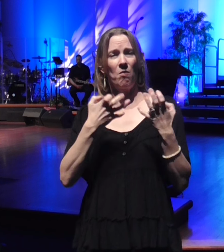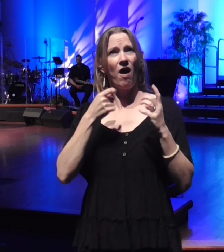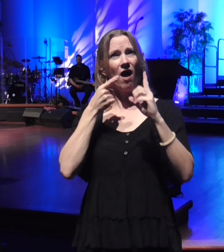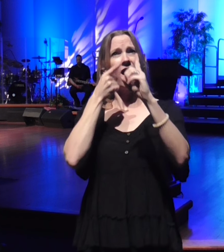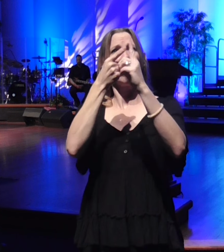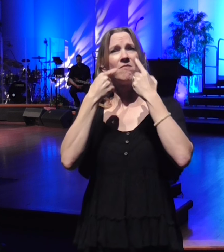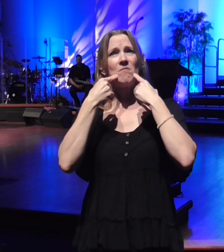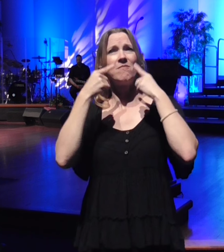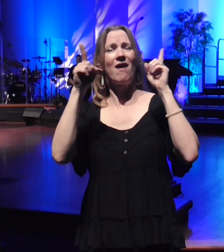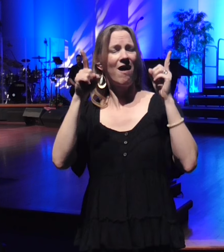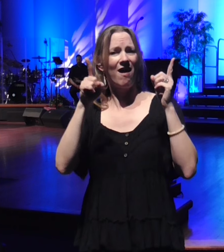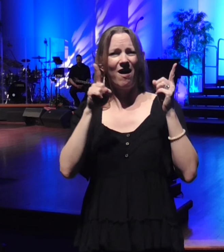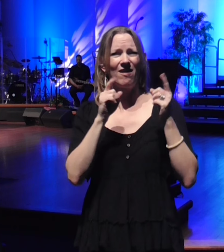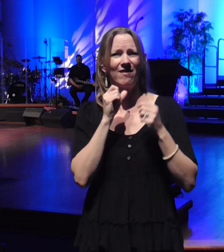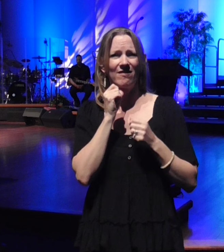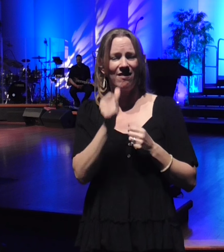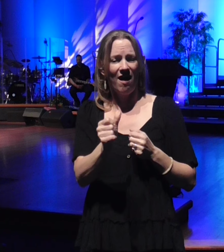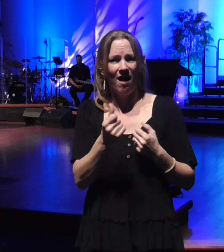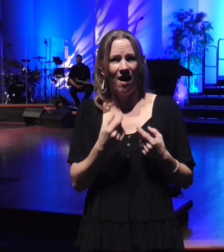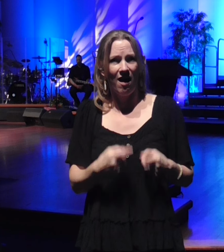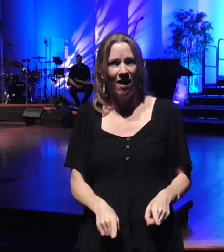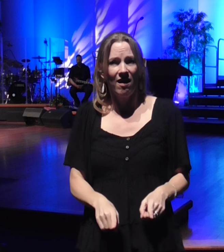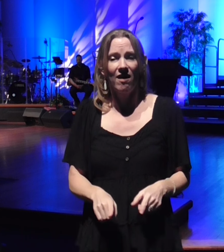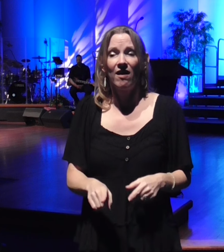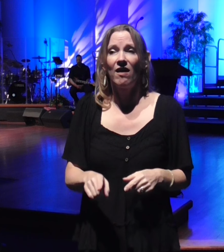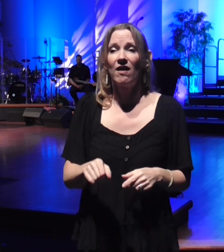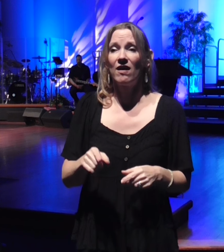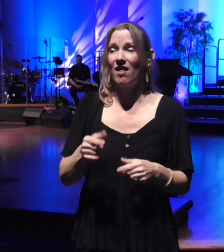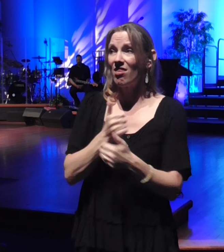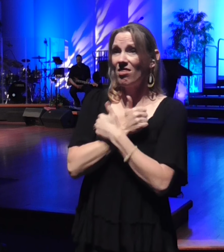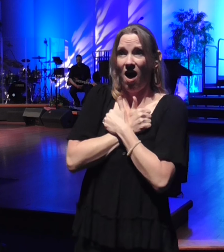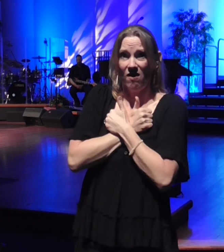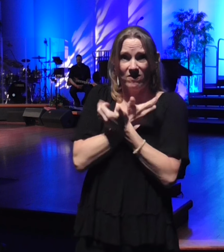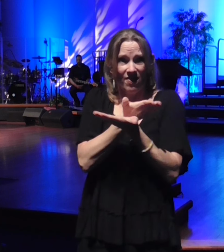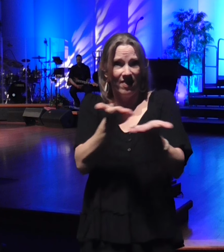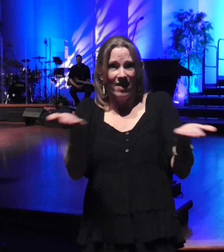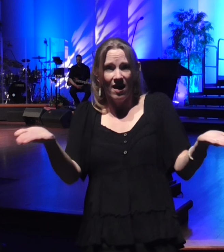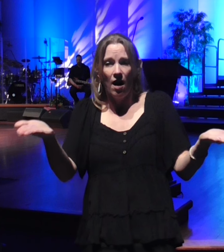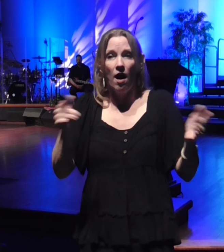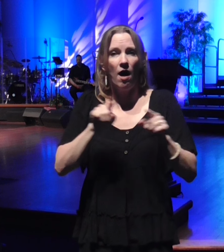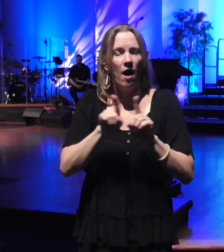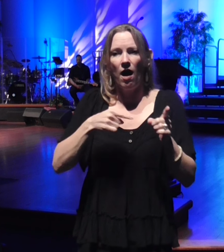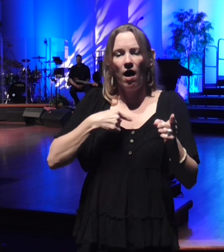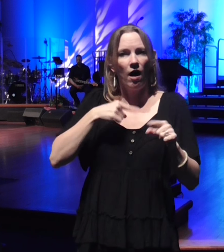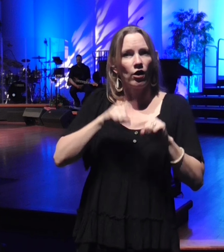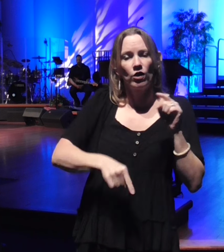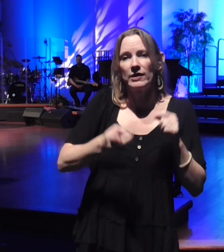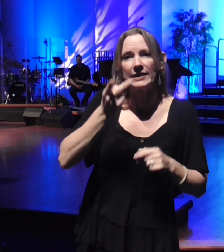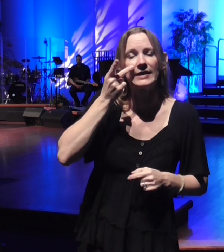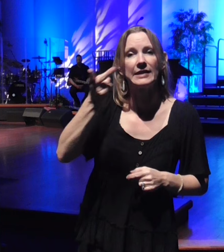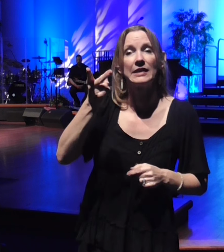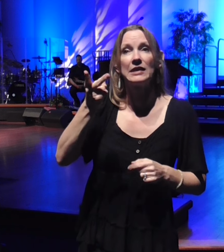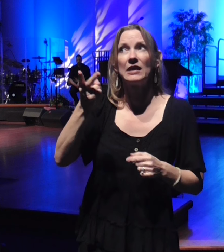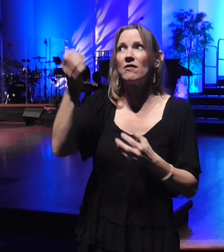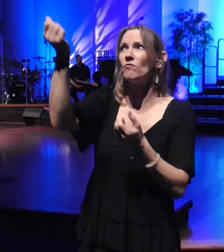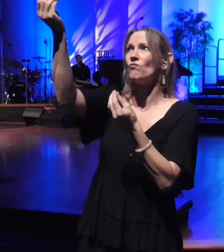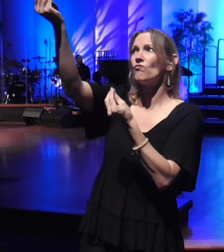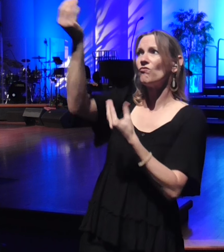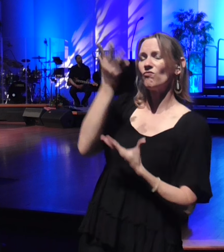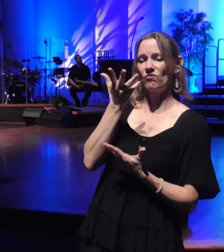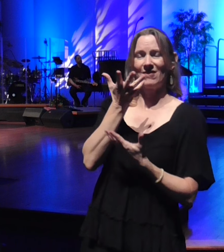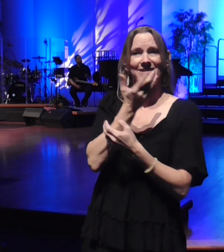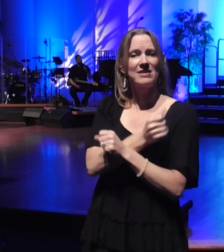Love was there, but I could not see it. So the voice of